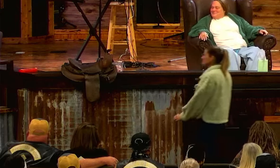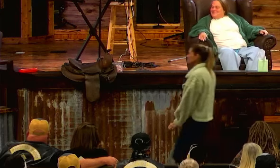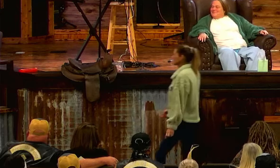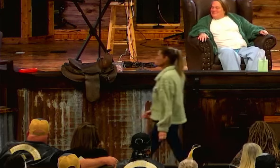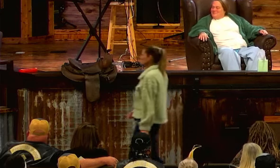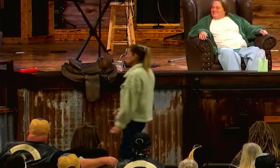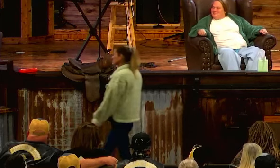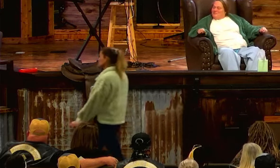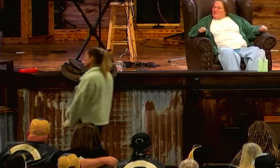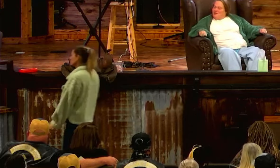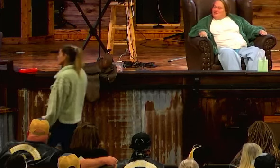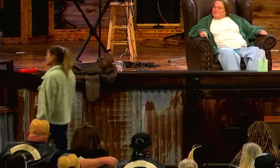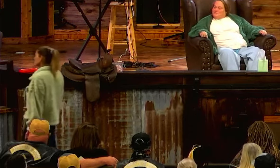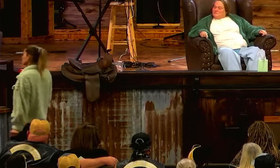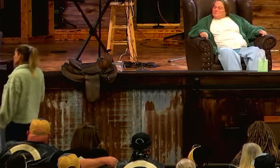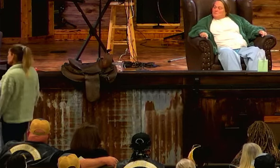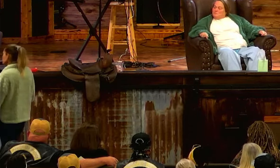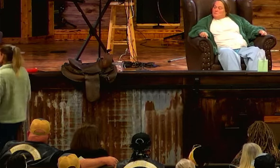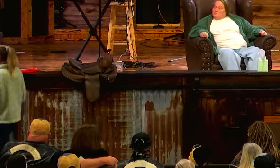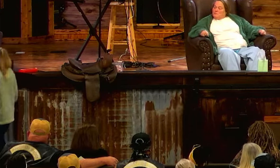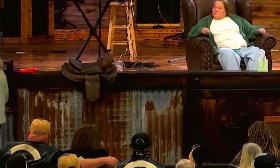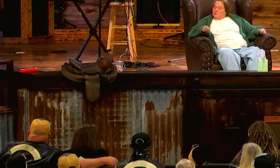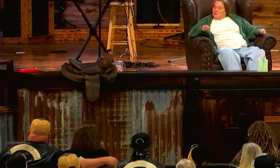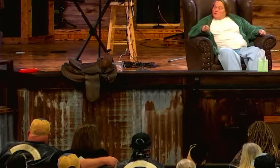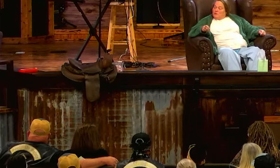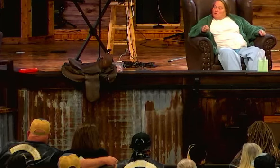Hear me? Yeah, go ahead. So,